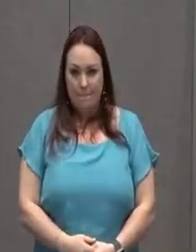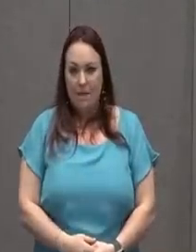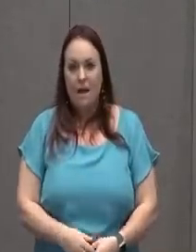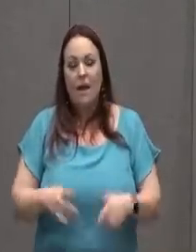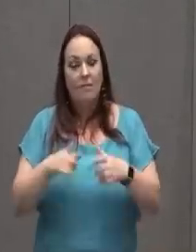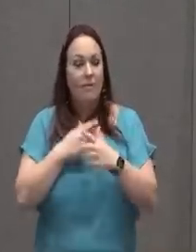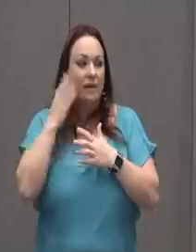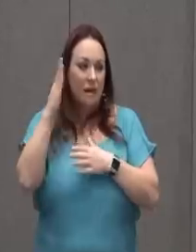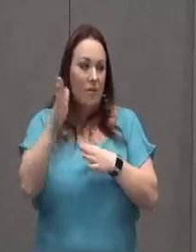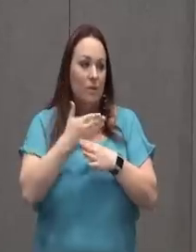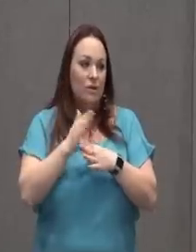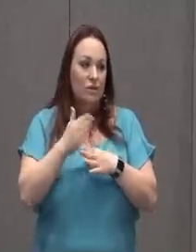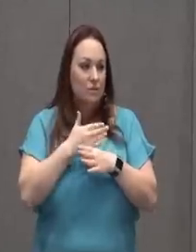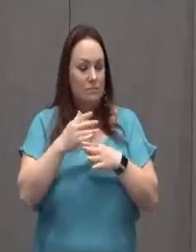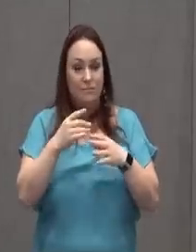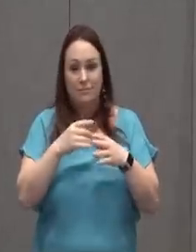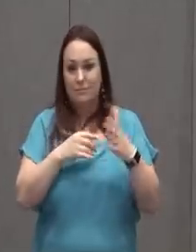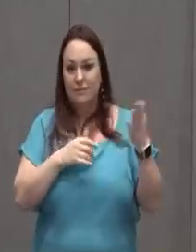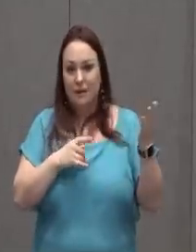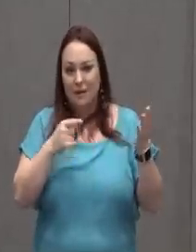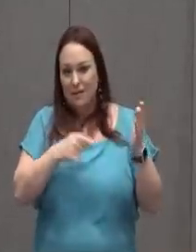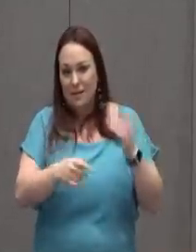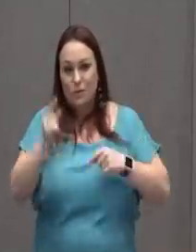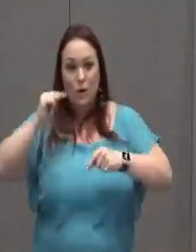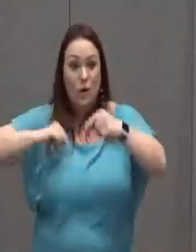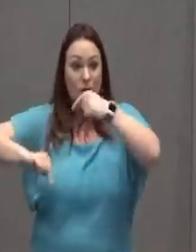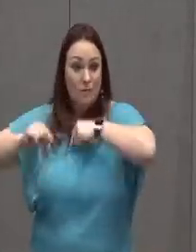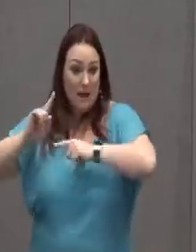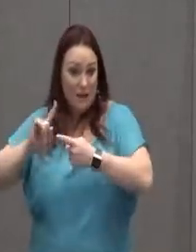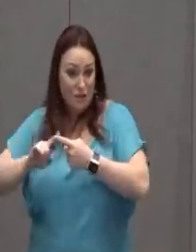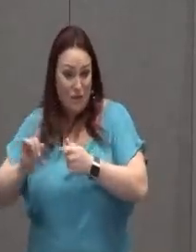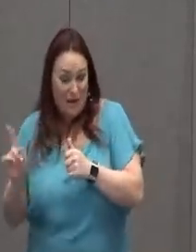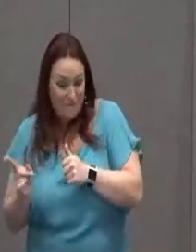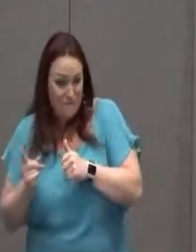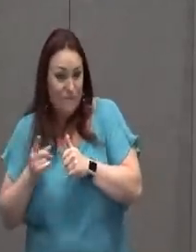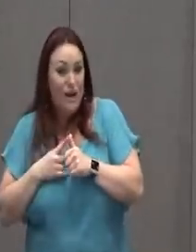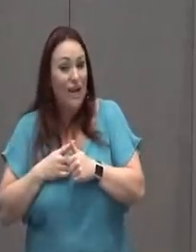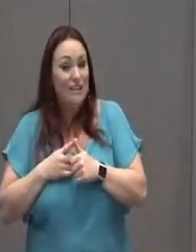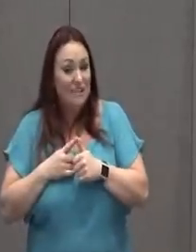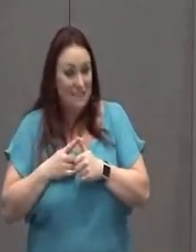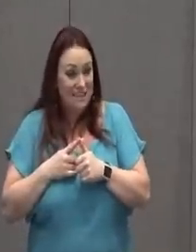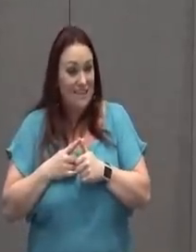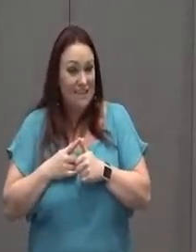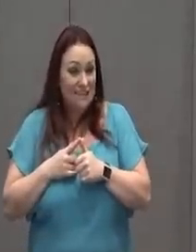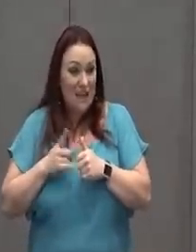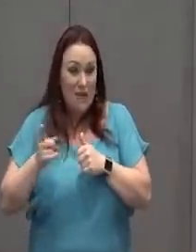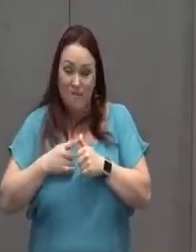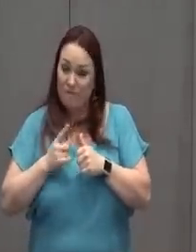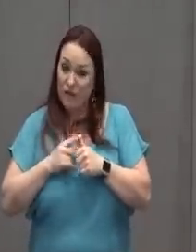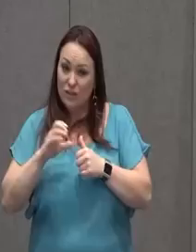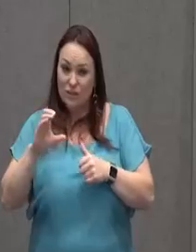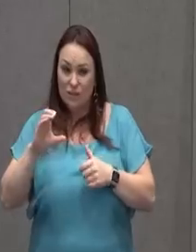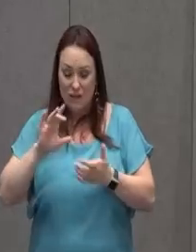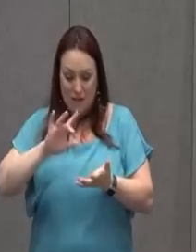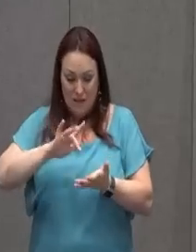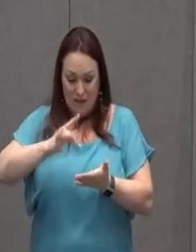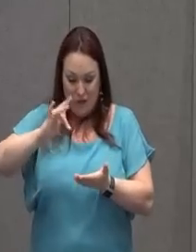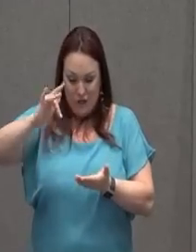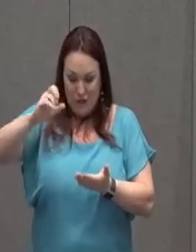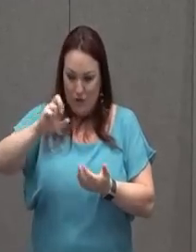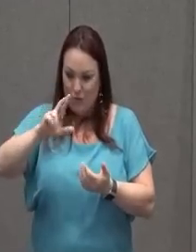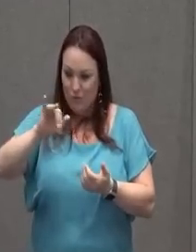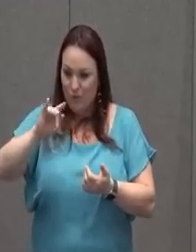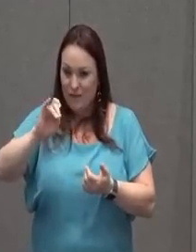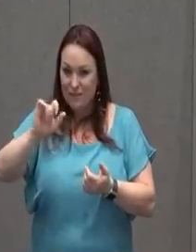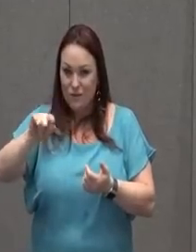you this, okay, because I think just this one goes back to our first, crystal? Our very first okay. crystal, because right